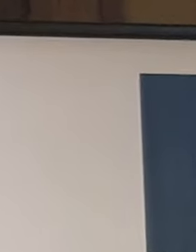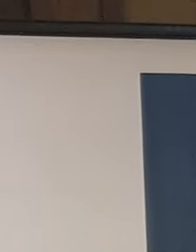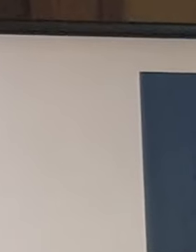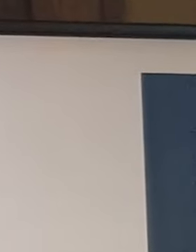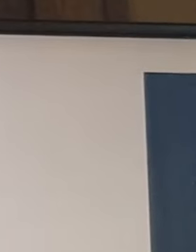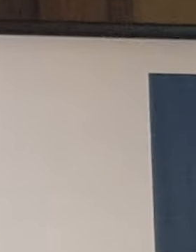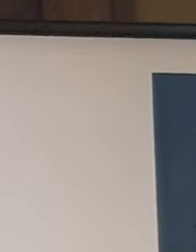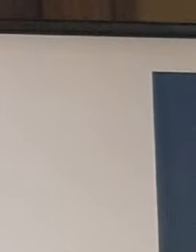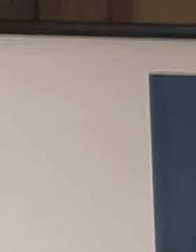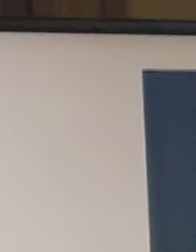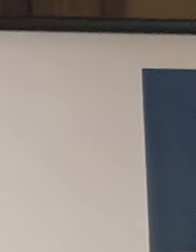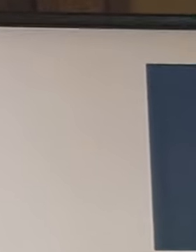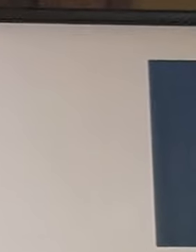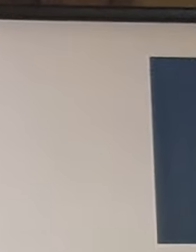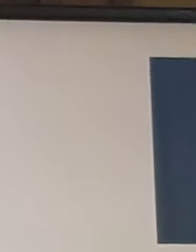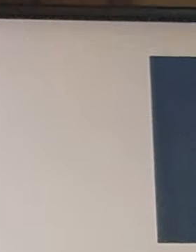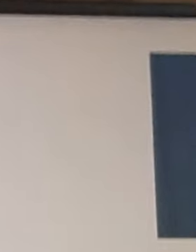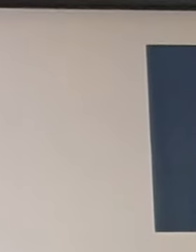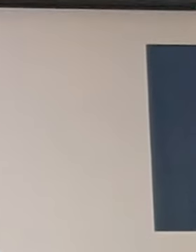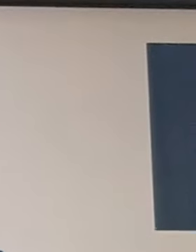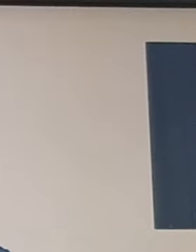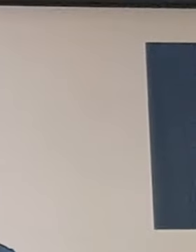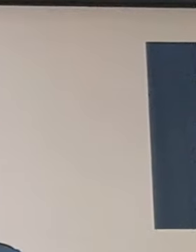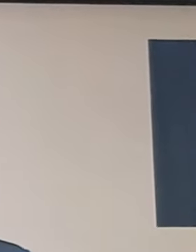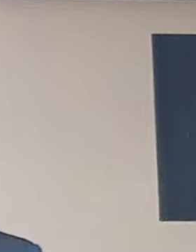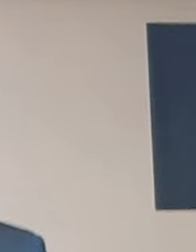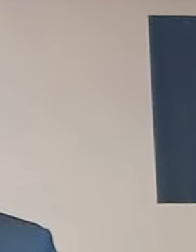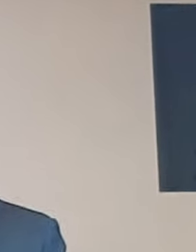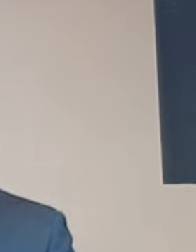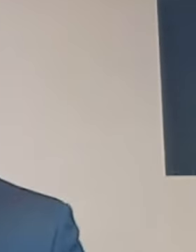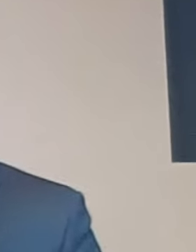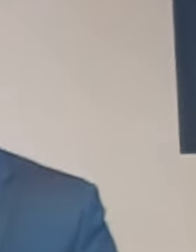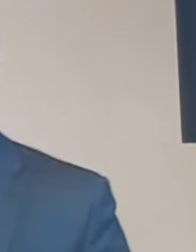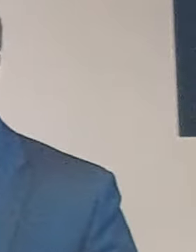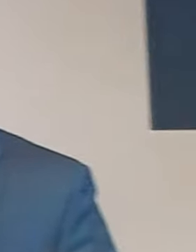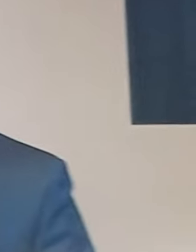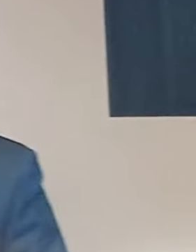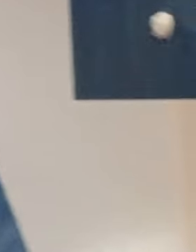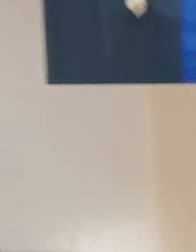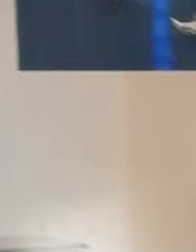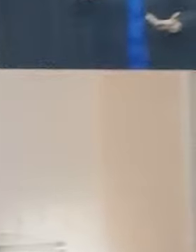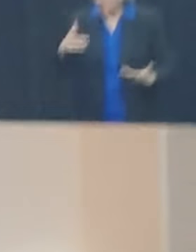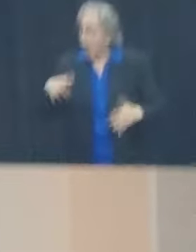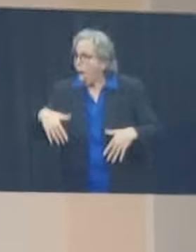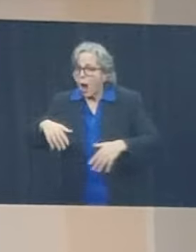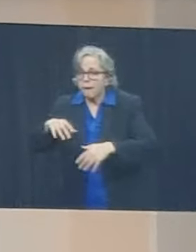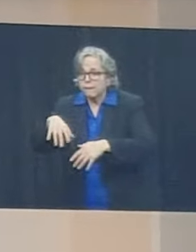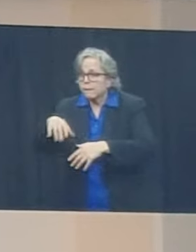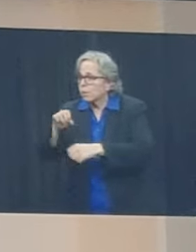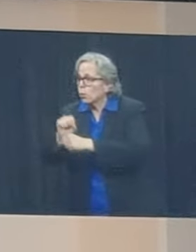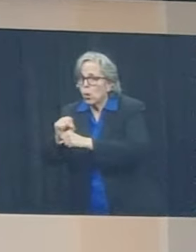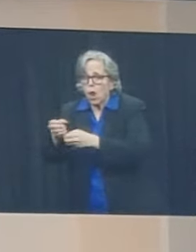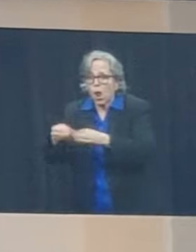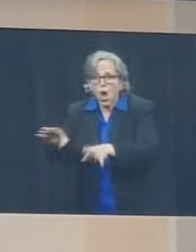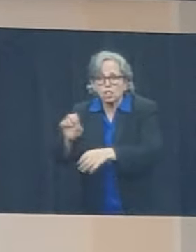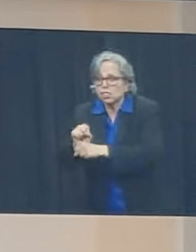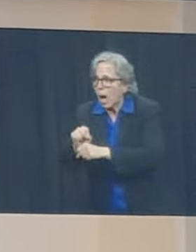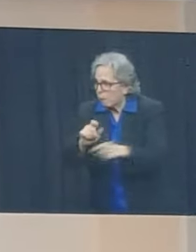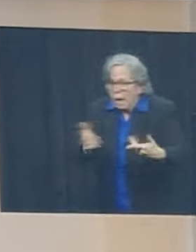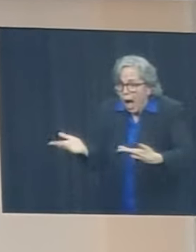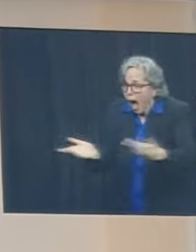their hazmat suits? Nope. Their gloves? Nope. Anything like that? Nope. Nothing. They're hiring, please make